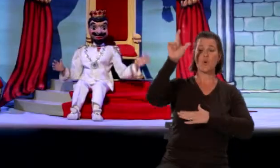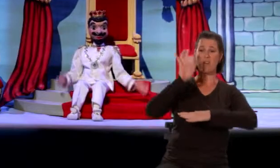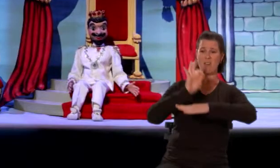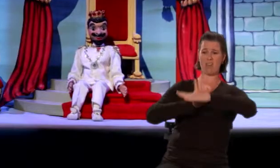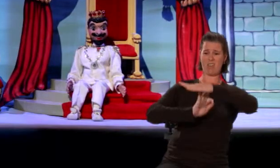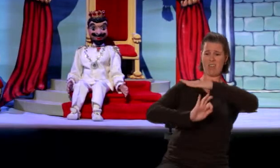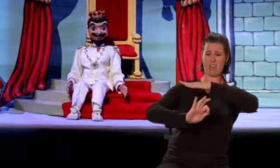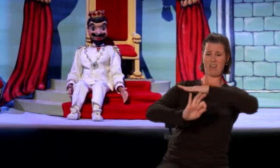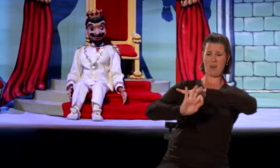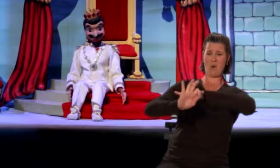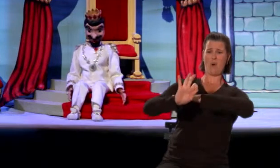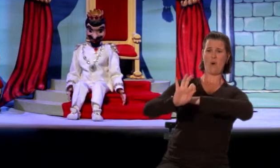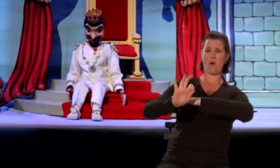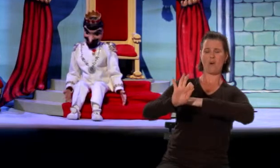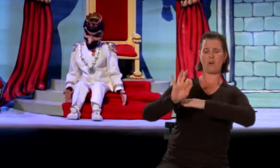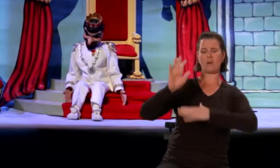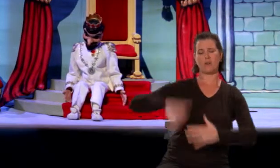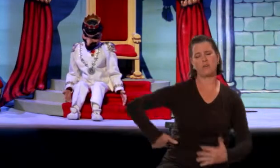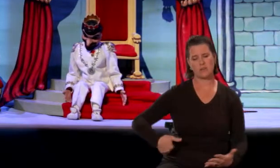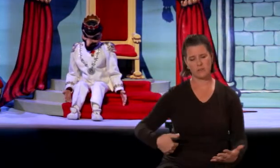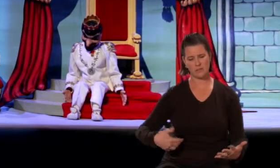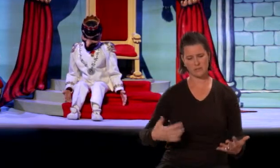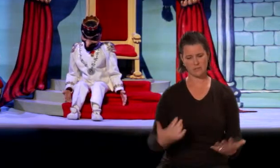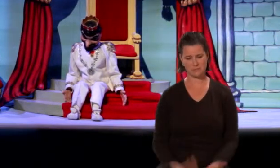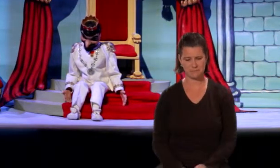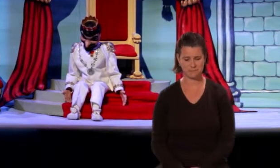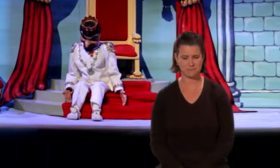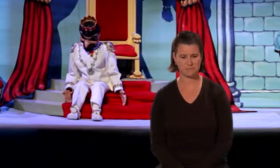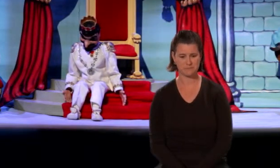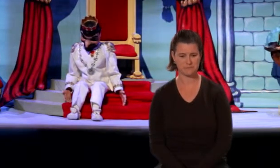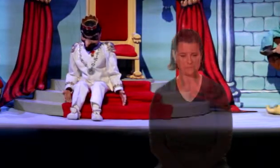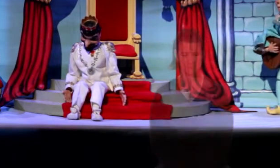Ah, it is too late.